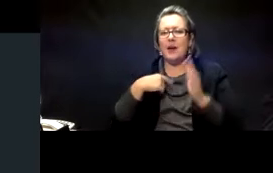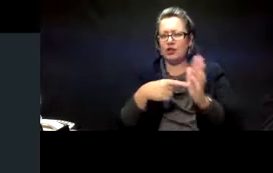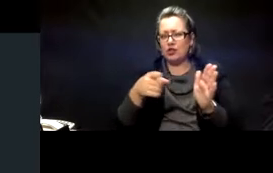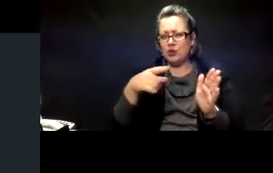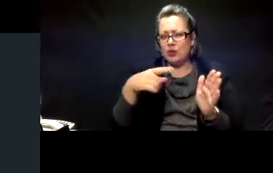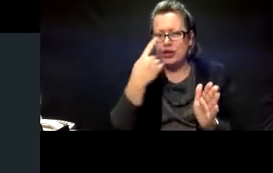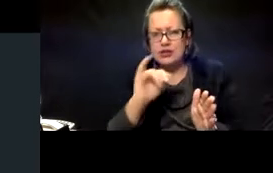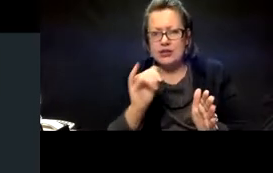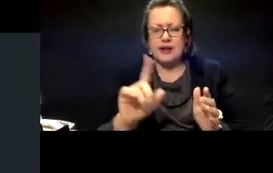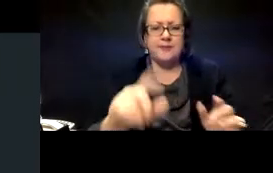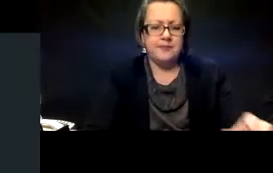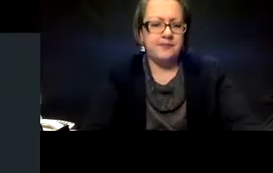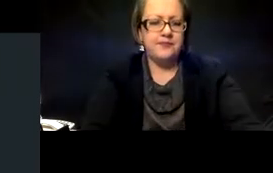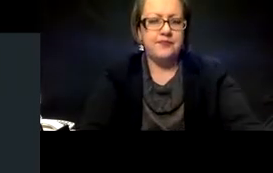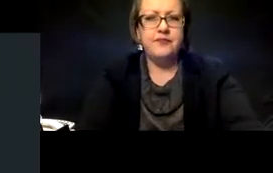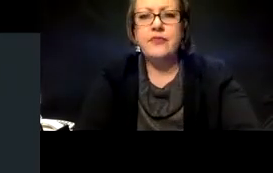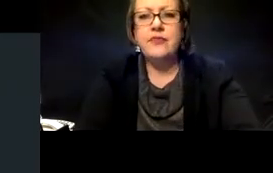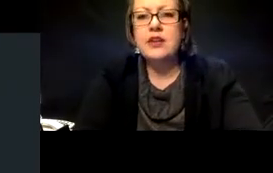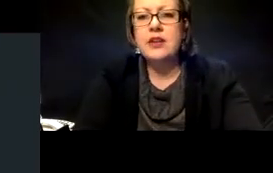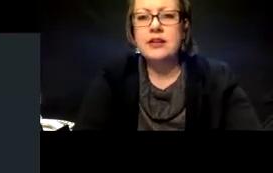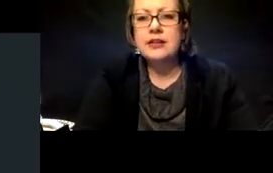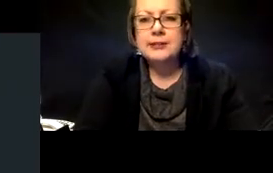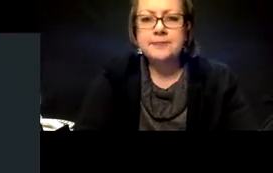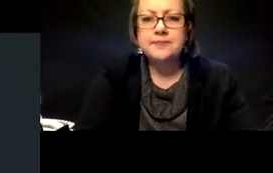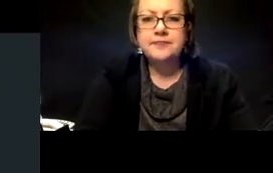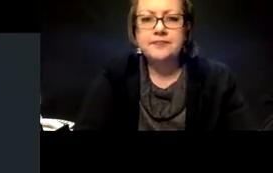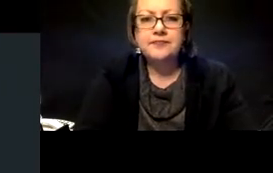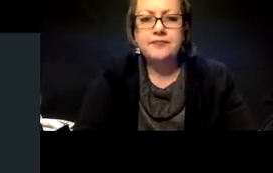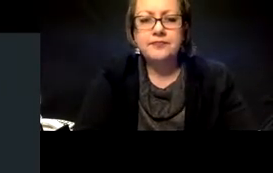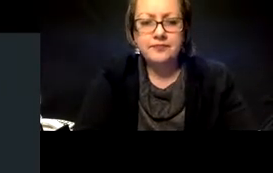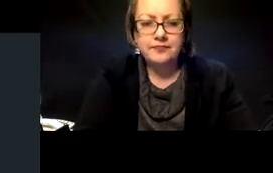website, LCD's website, and I will show you what that looks like.